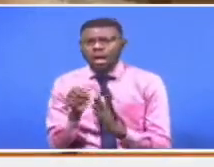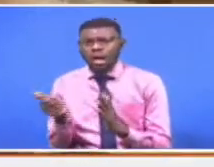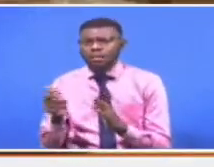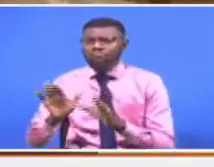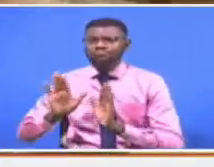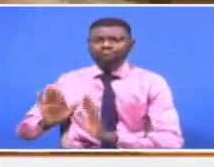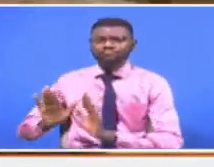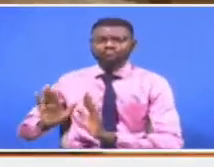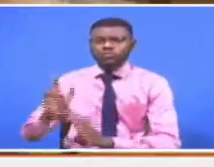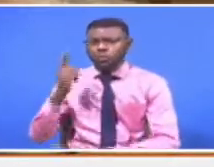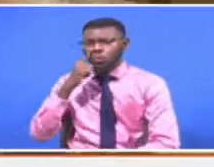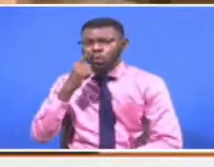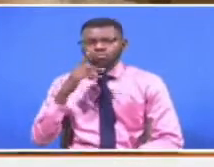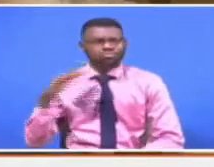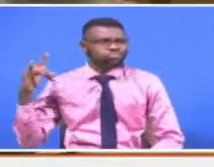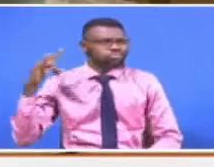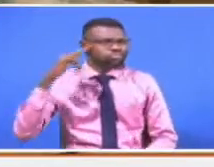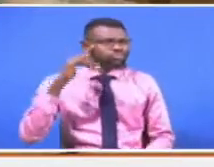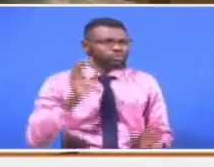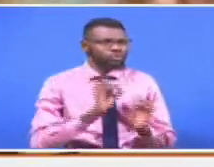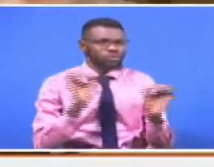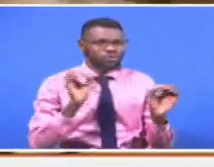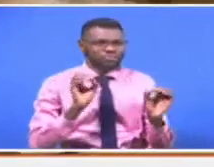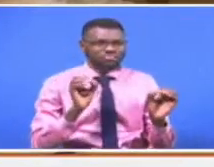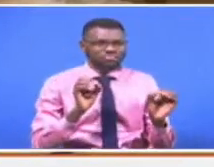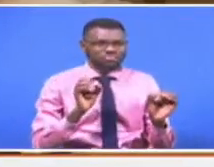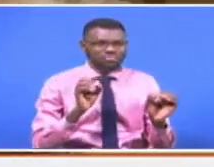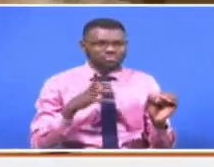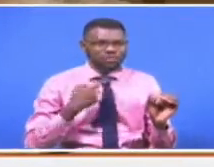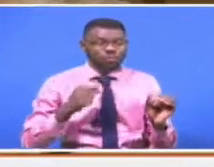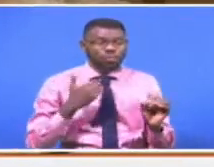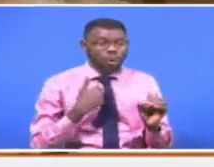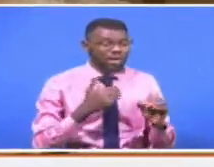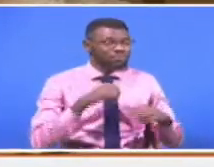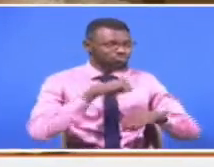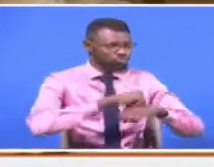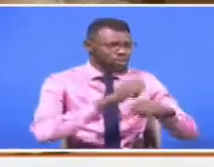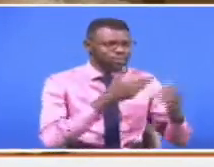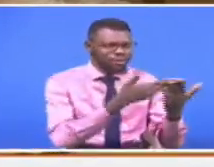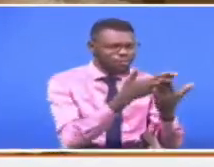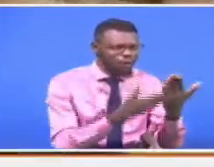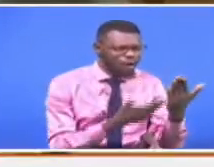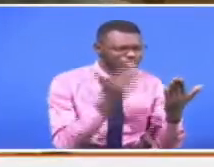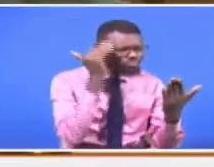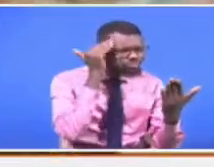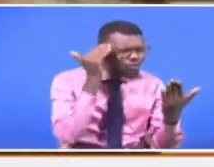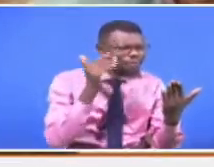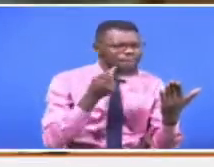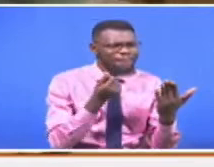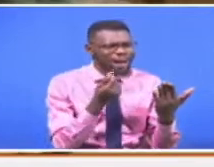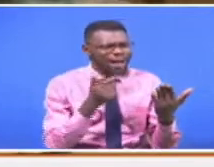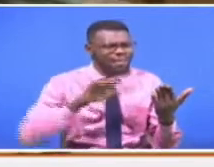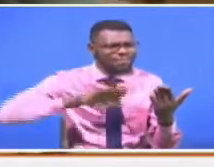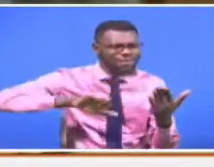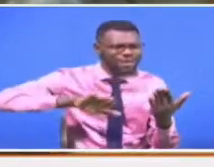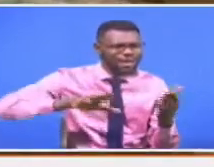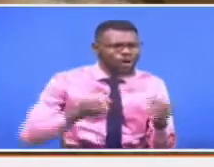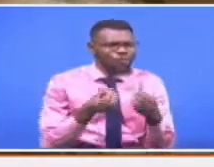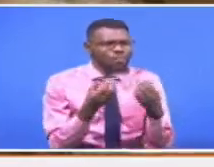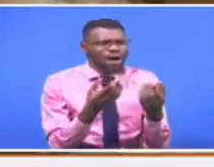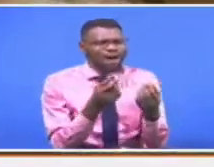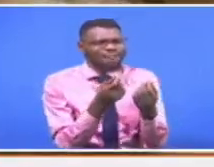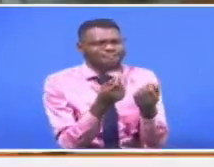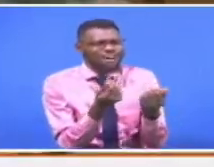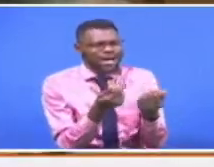Wajaenda. Tulikuwa tuna request mambo ya invoice kutoka shule. Tujue ni pesa ngapi ambaye imeingia kwa